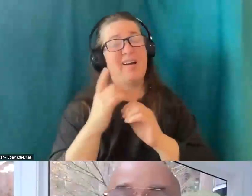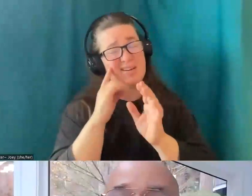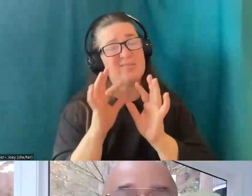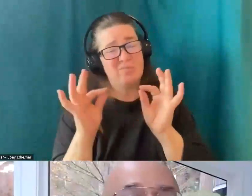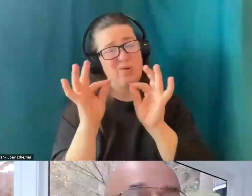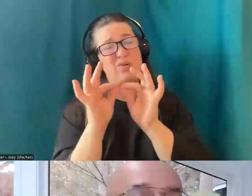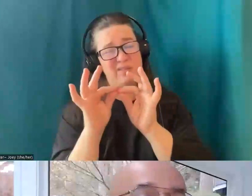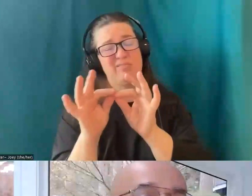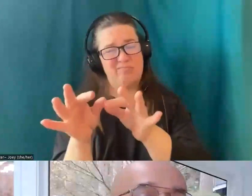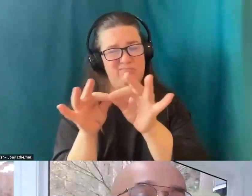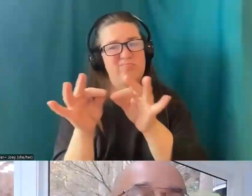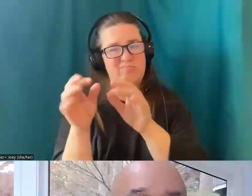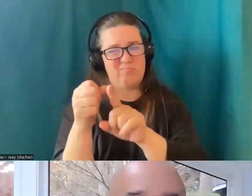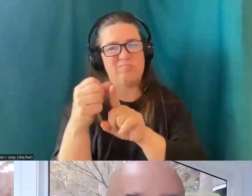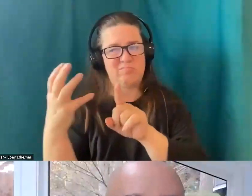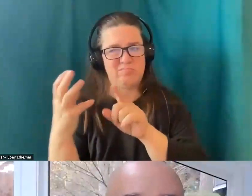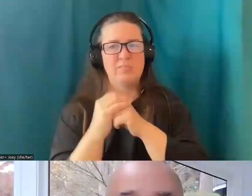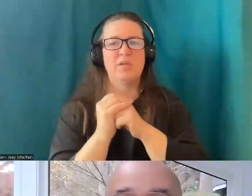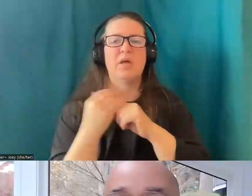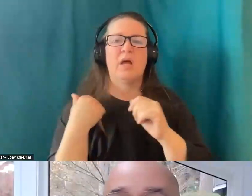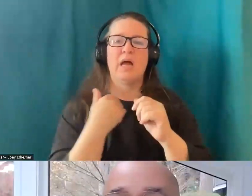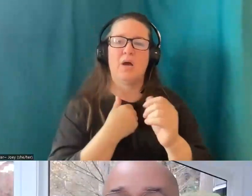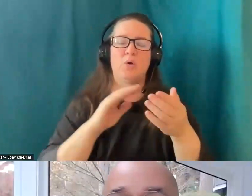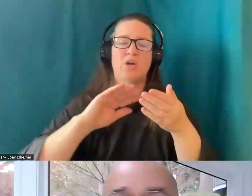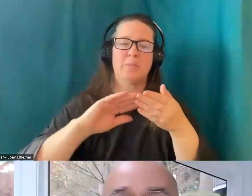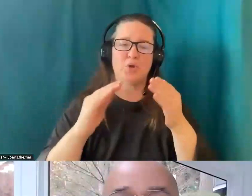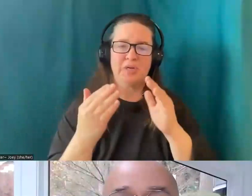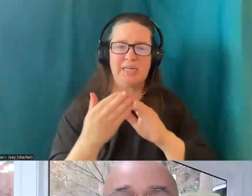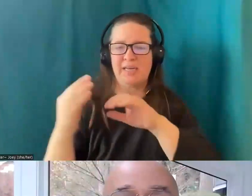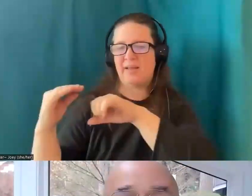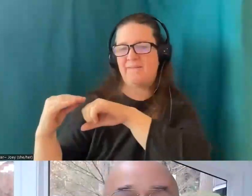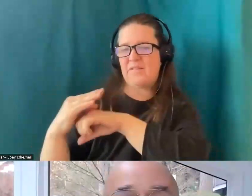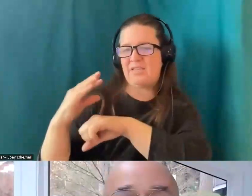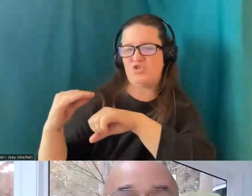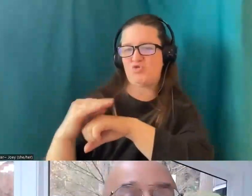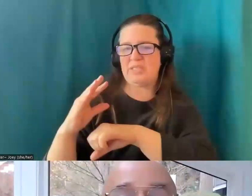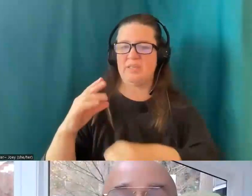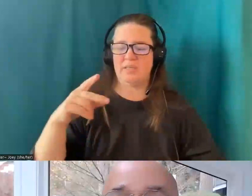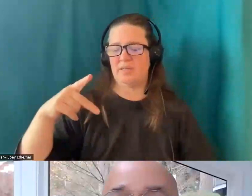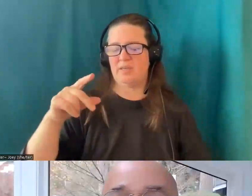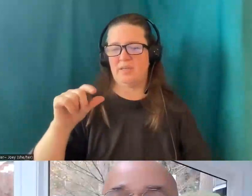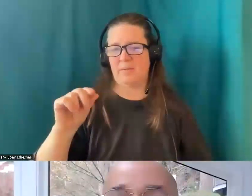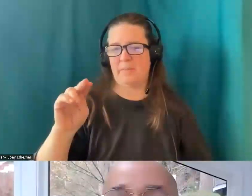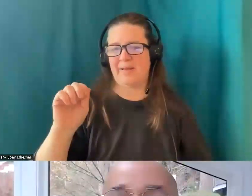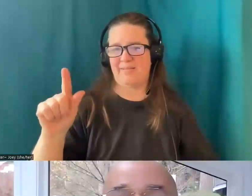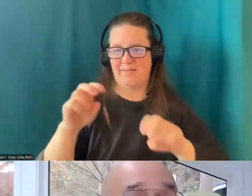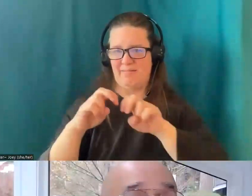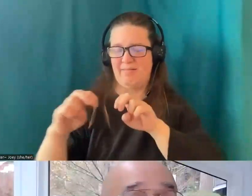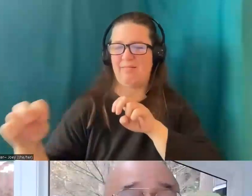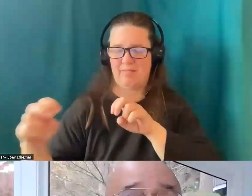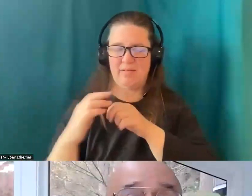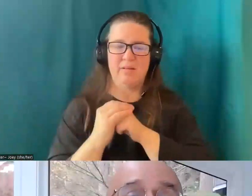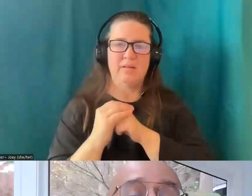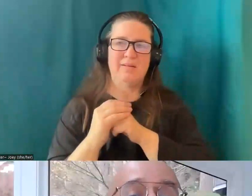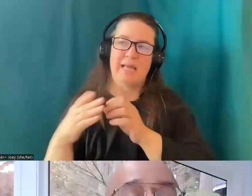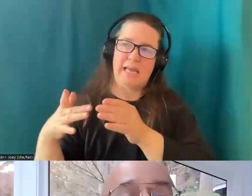But our community advisory panel, which we have that is guiding us in, that has been guiding us